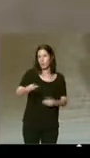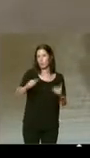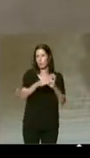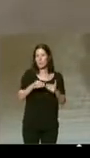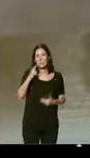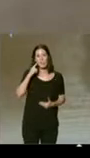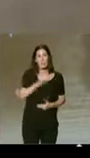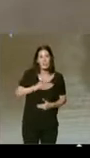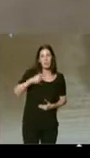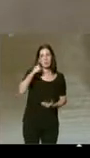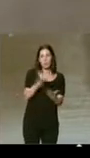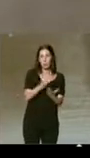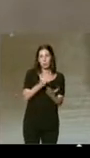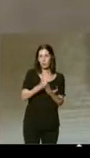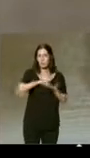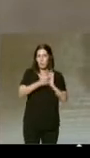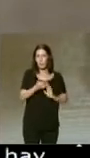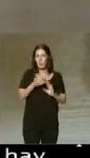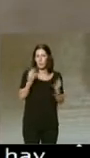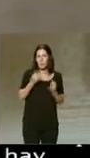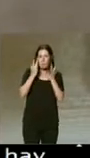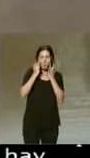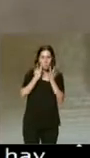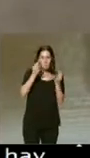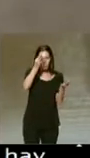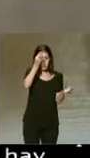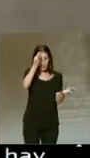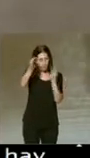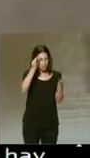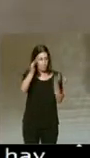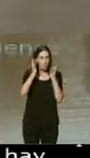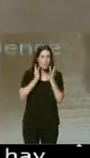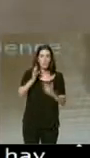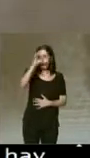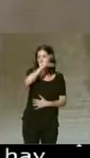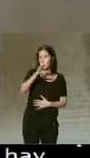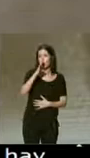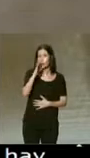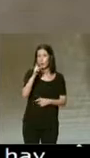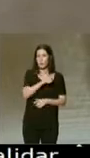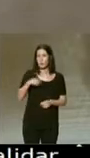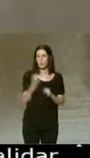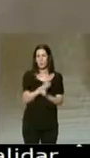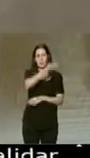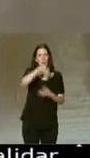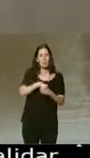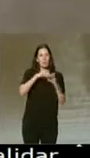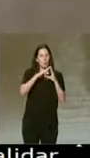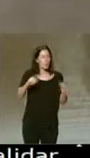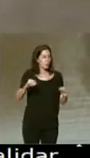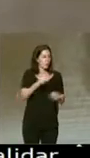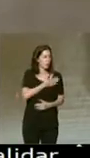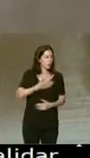on a user's experience and you want to validate a system. We need to be very rigorous with our scientific